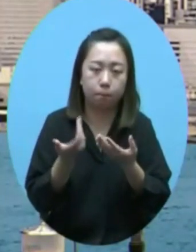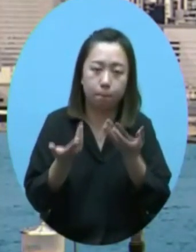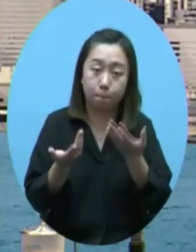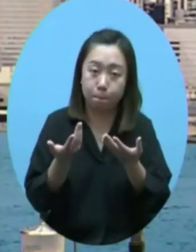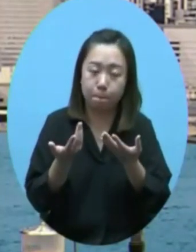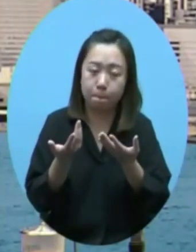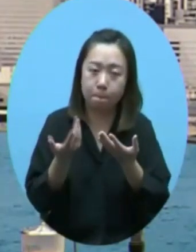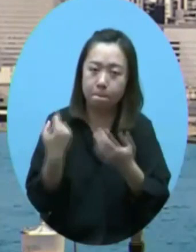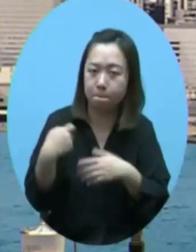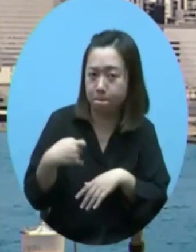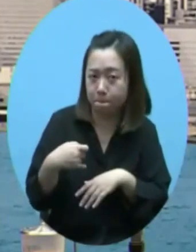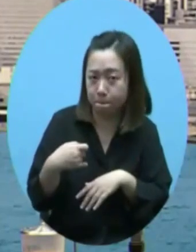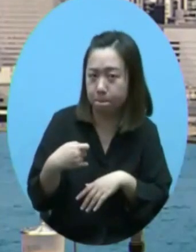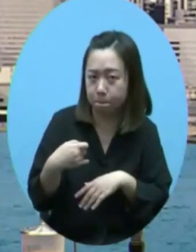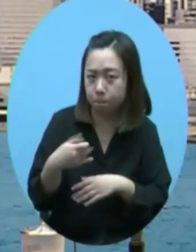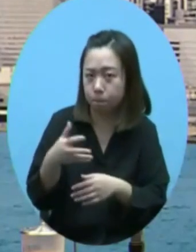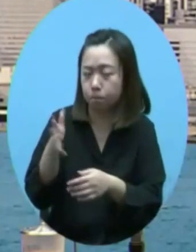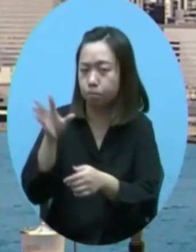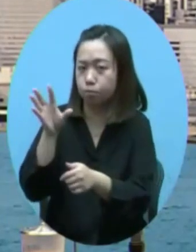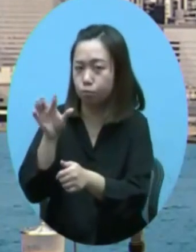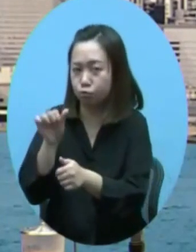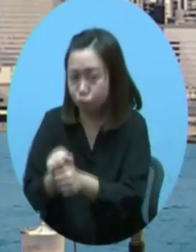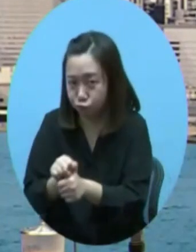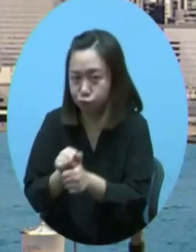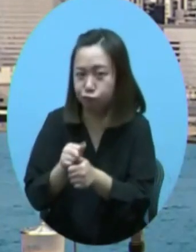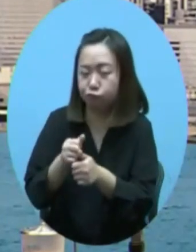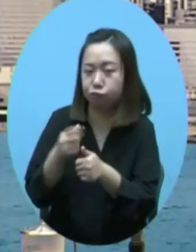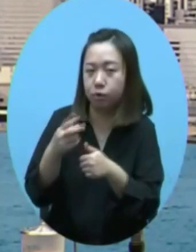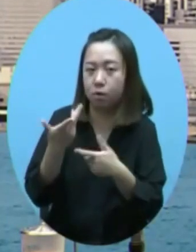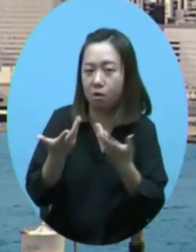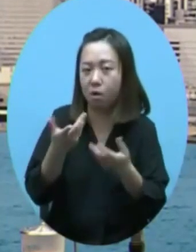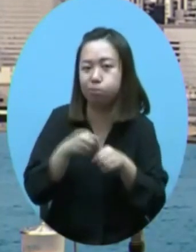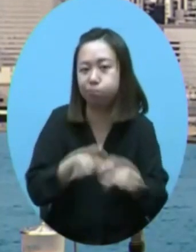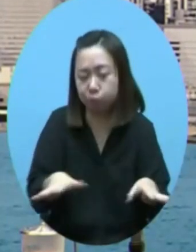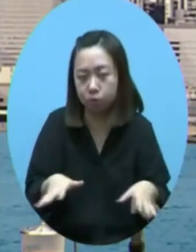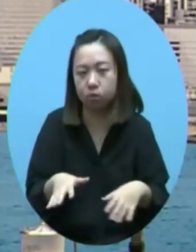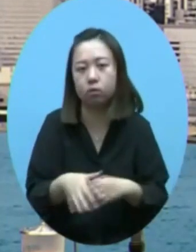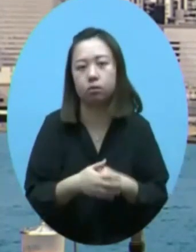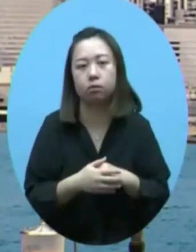persons, if we're not able to locate them,